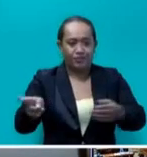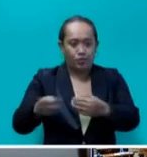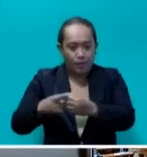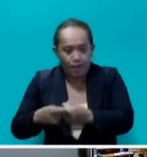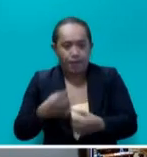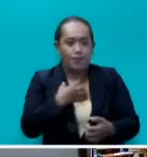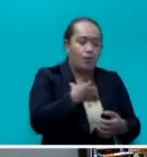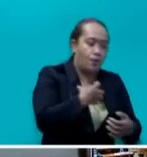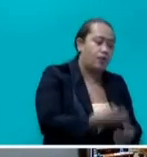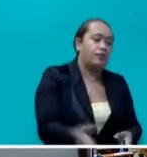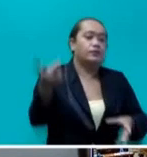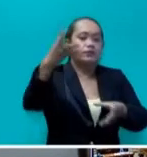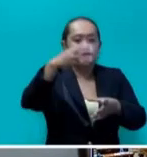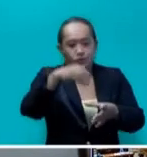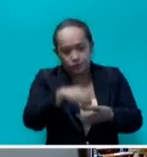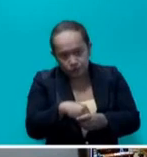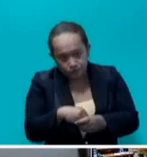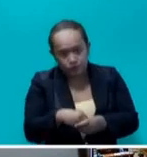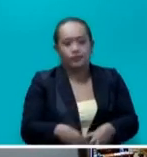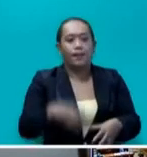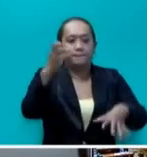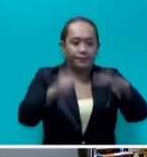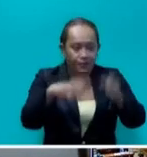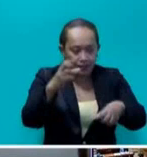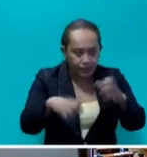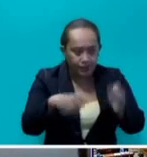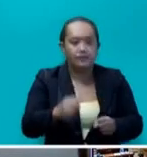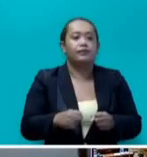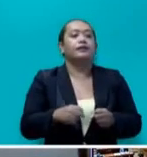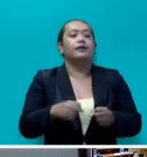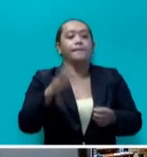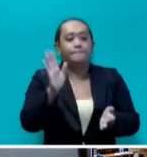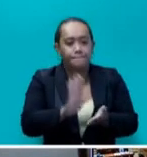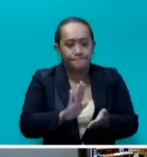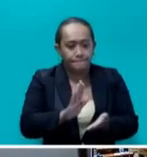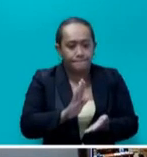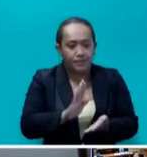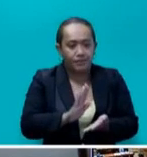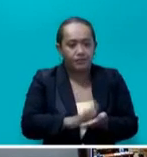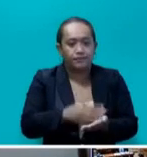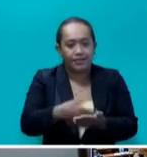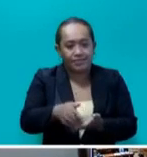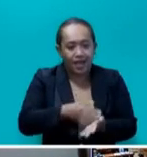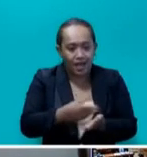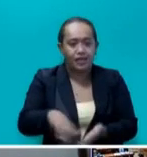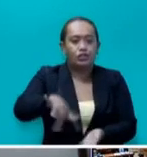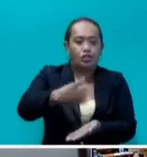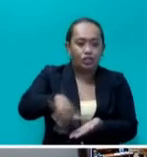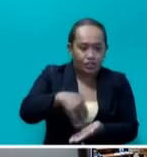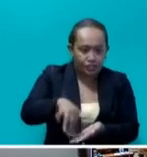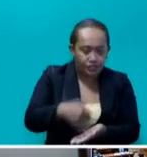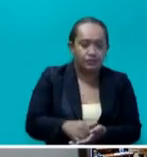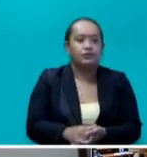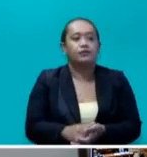fiscal duty on dairy products such as powdered milk, liquid milk, butter, yogurt, and cheese from 32% to